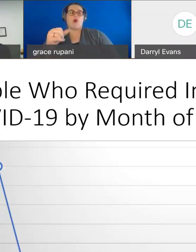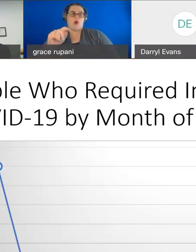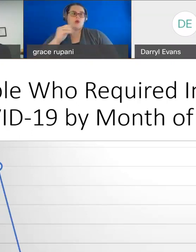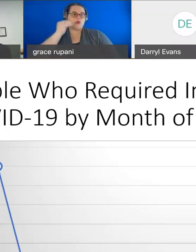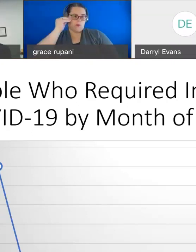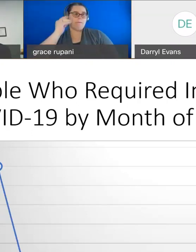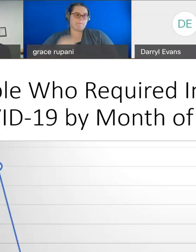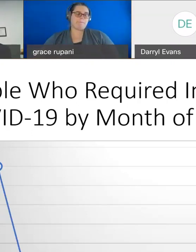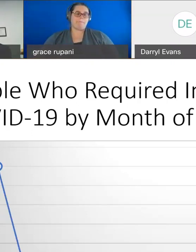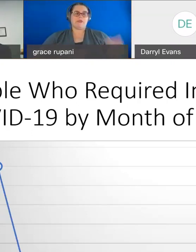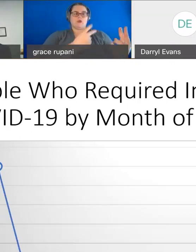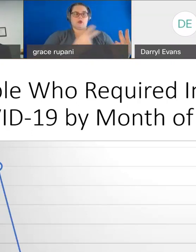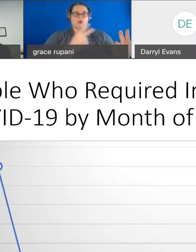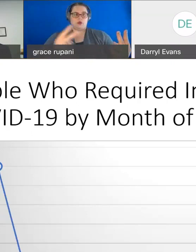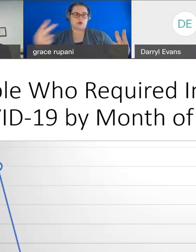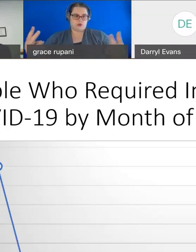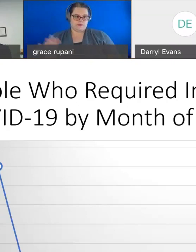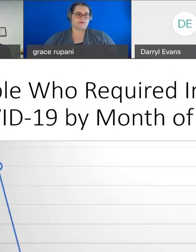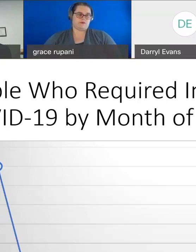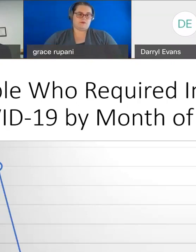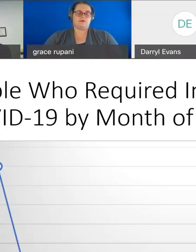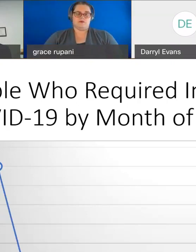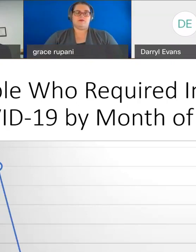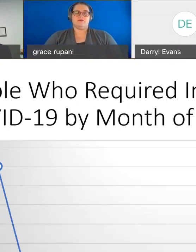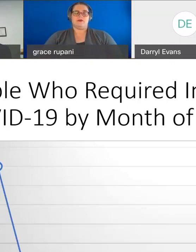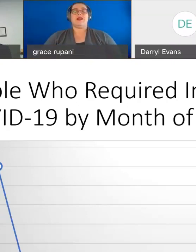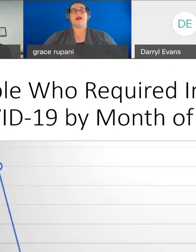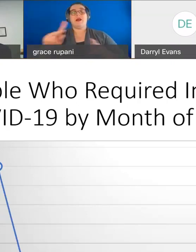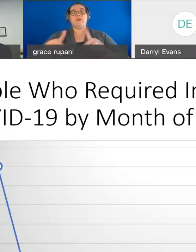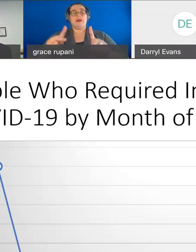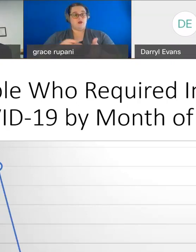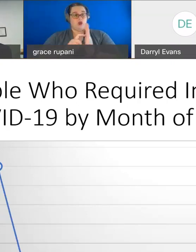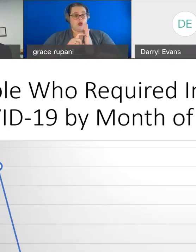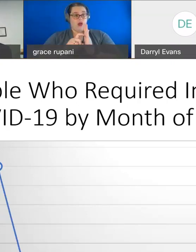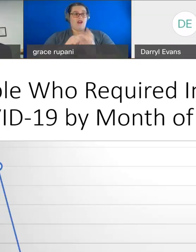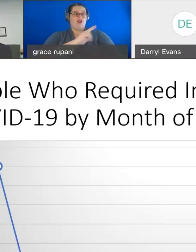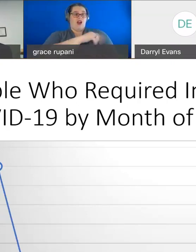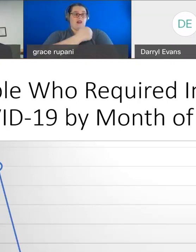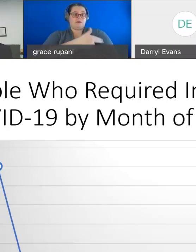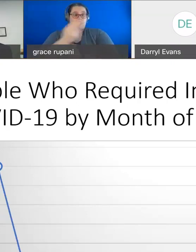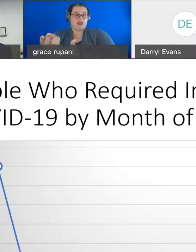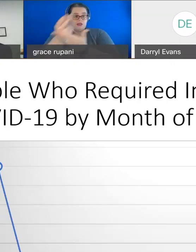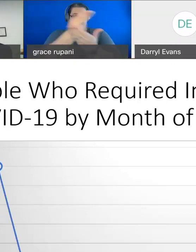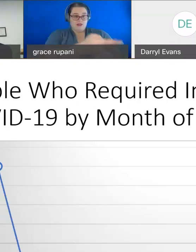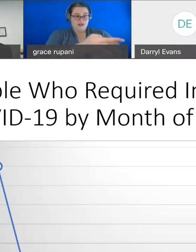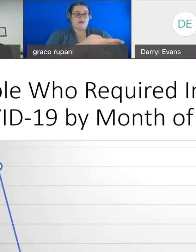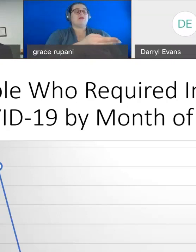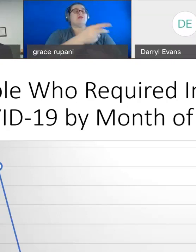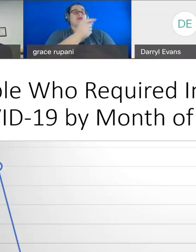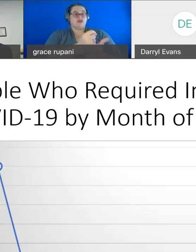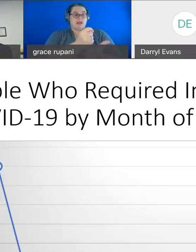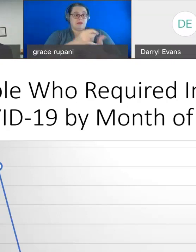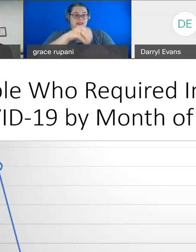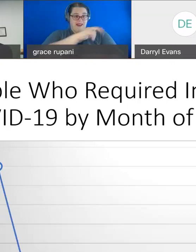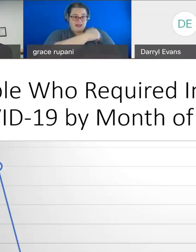People who required inpatient hospitalization, inpatient treatment of COVID. In April, there was 1 person